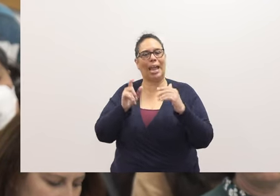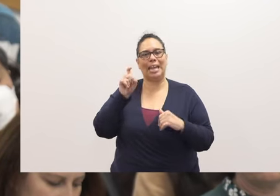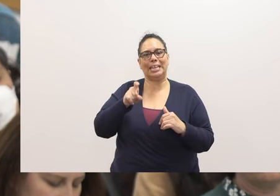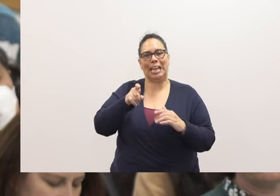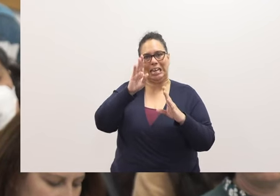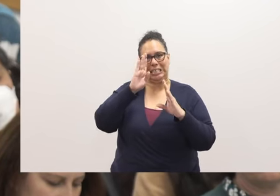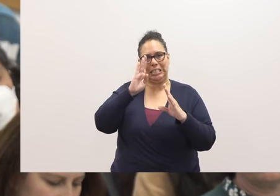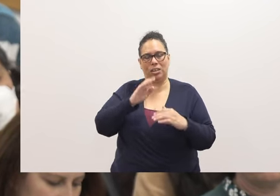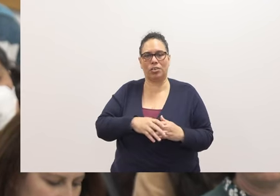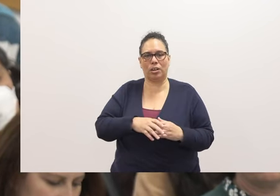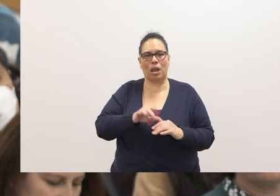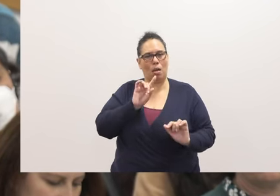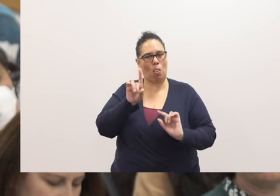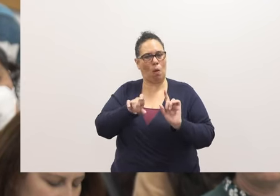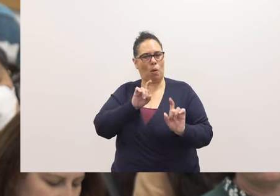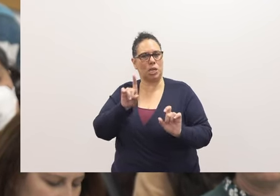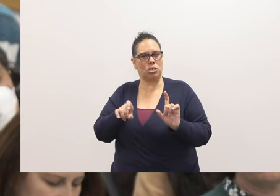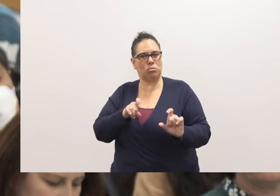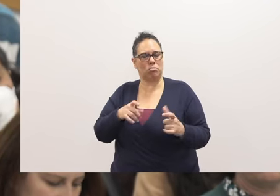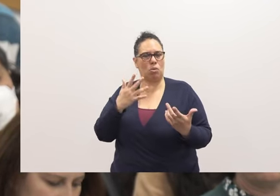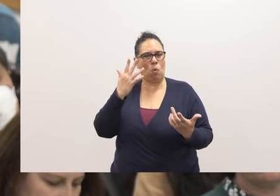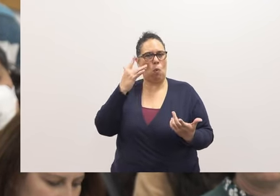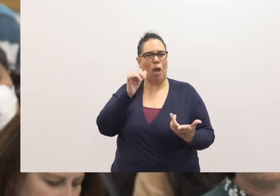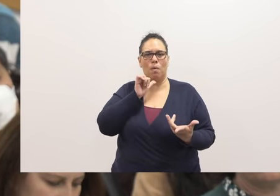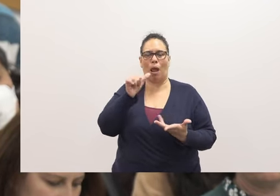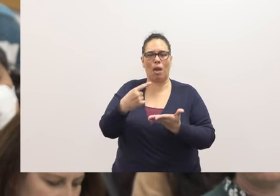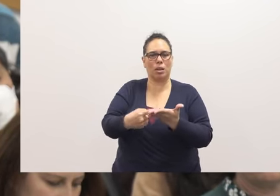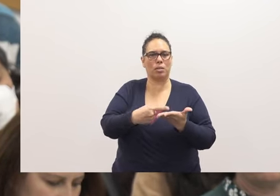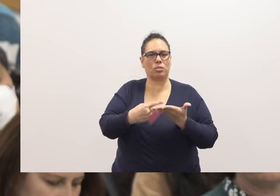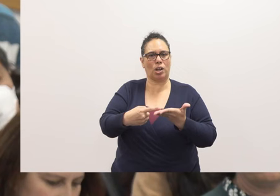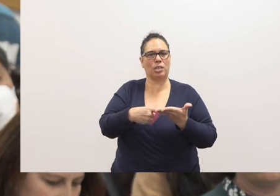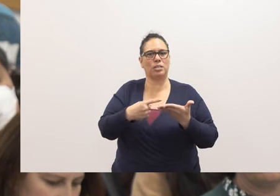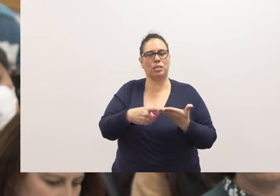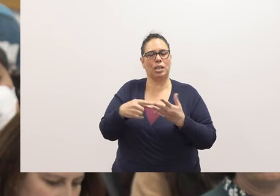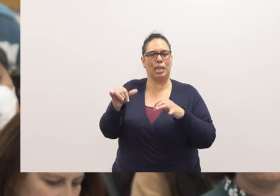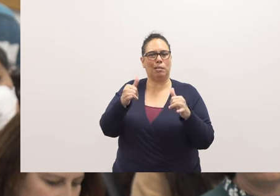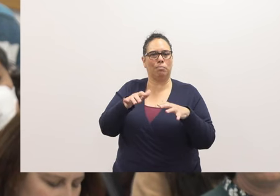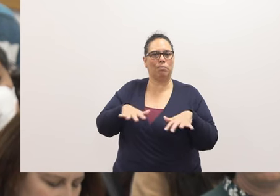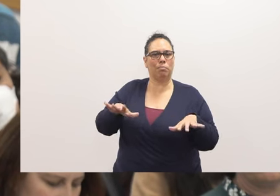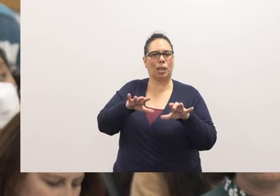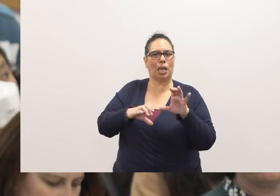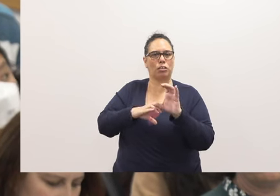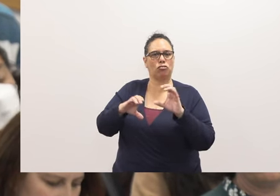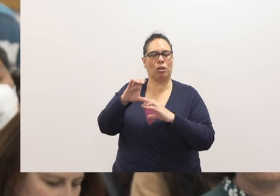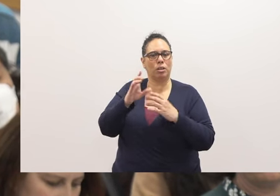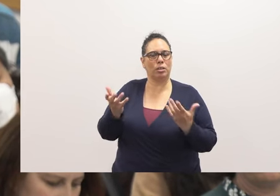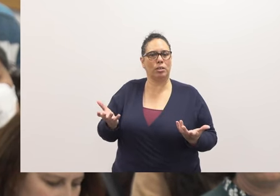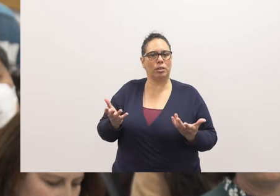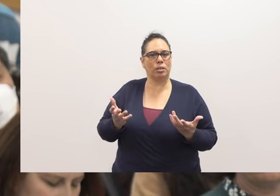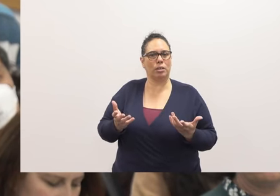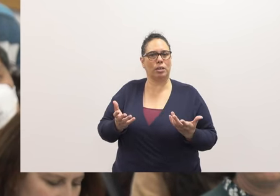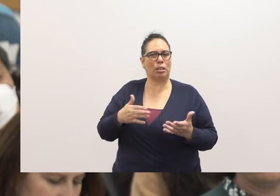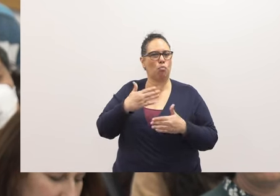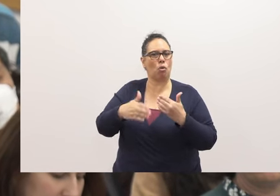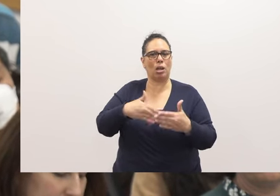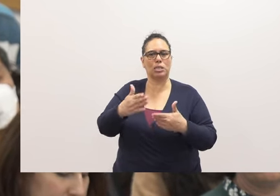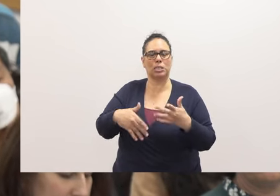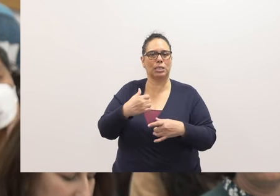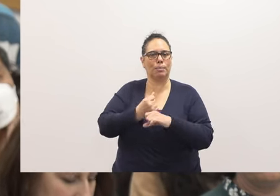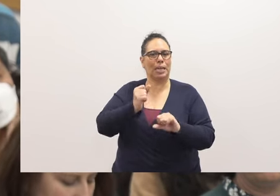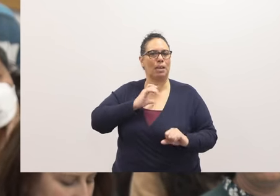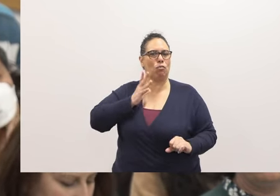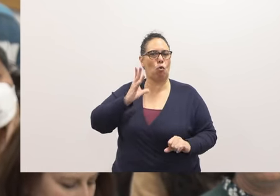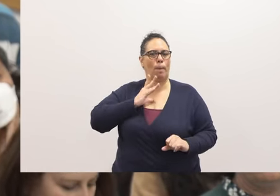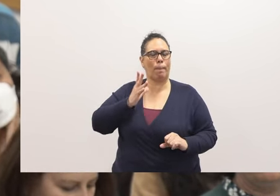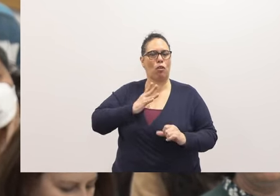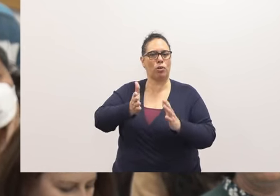Our questions for you are, why was this not addressed in the upcoming playground construction? And what is this process to make a formal